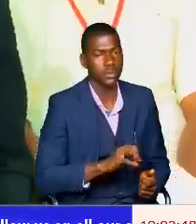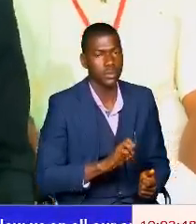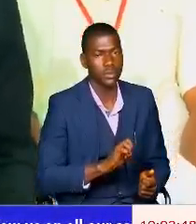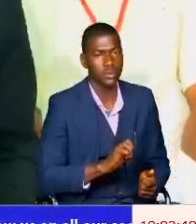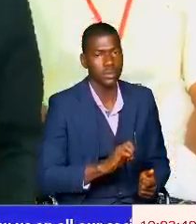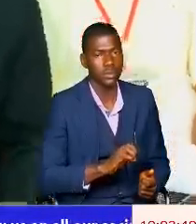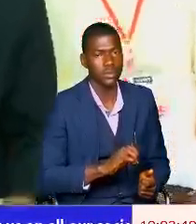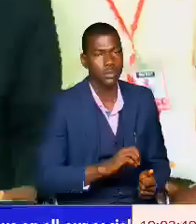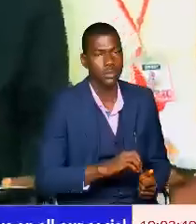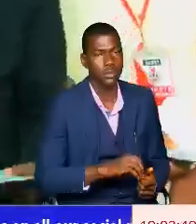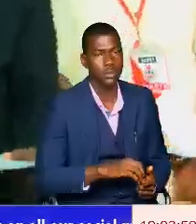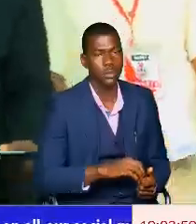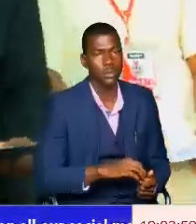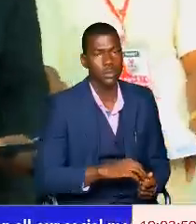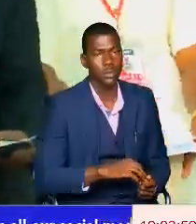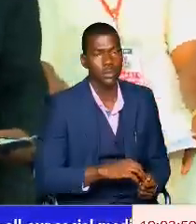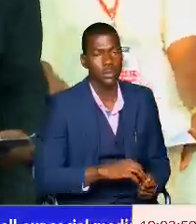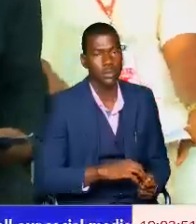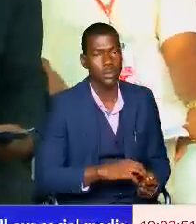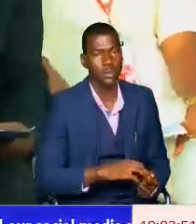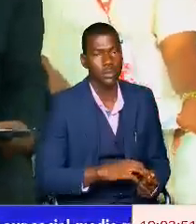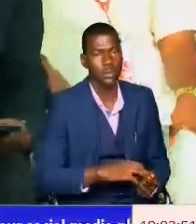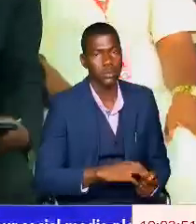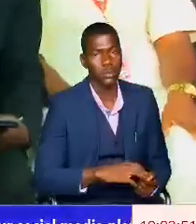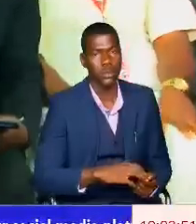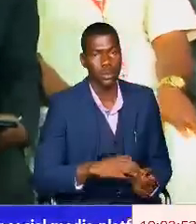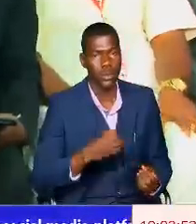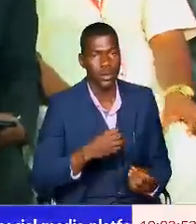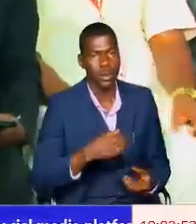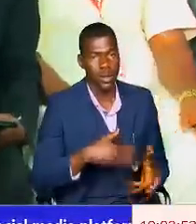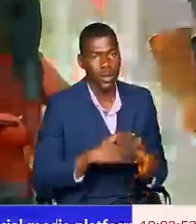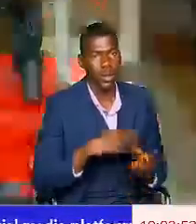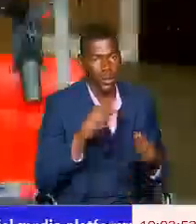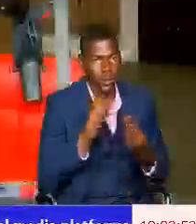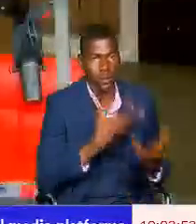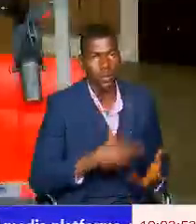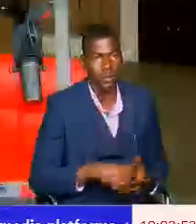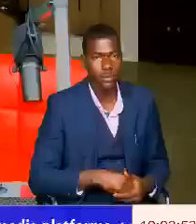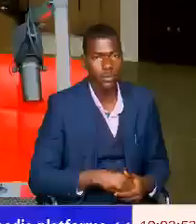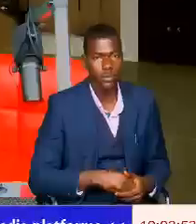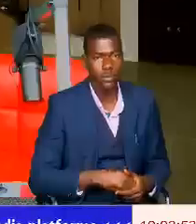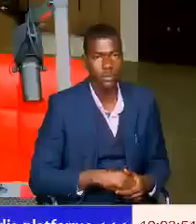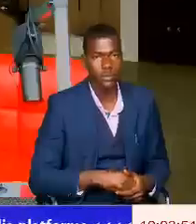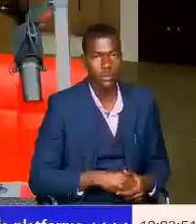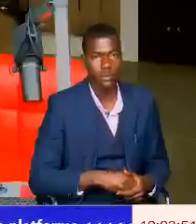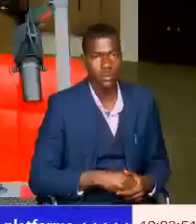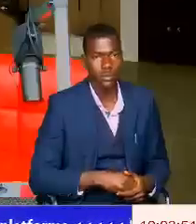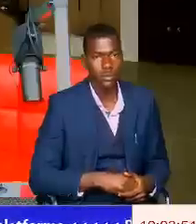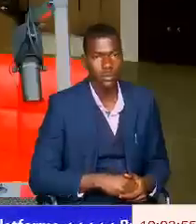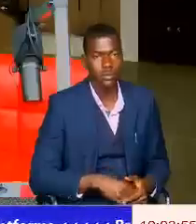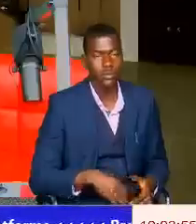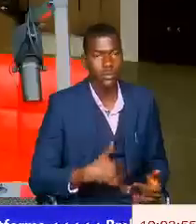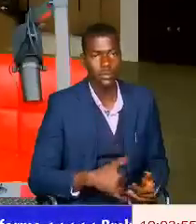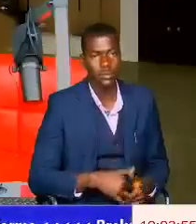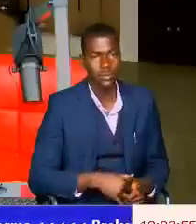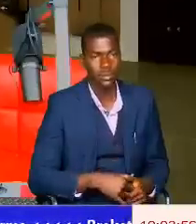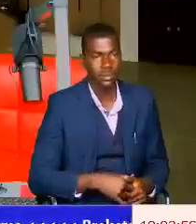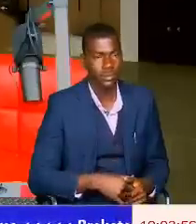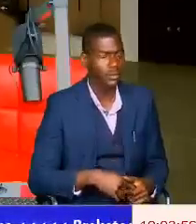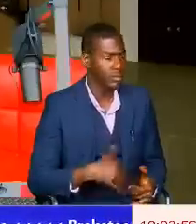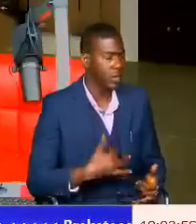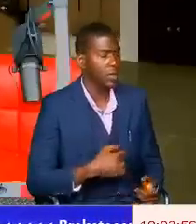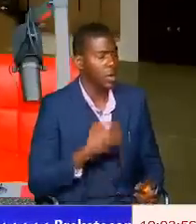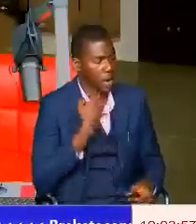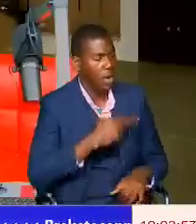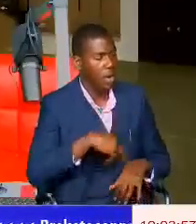Mr. Okay. Let them introduce themselves. Una go do. No be civil service will they do here. Quickly, introduce yourself. The